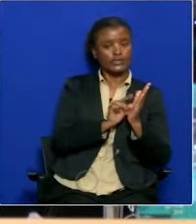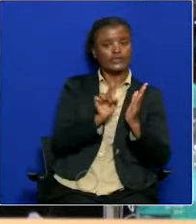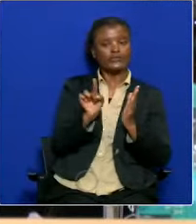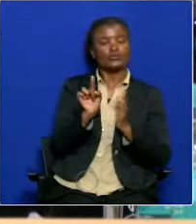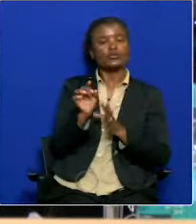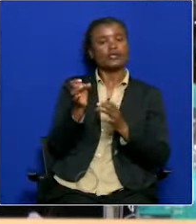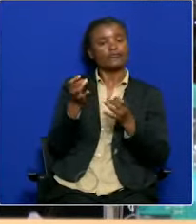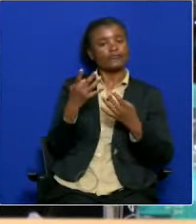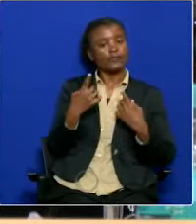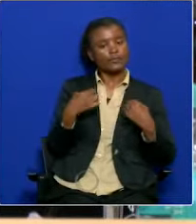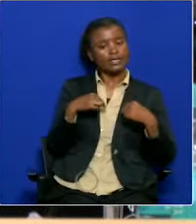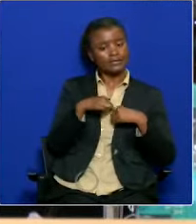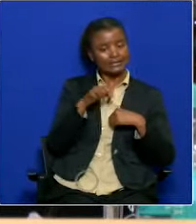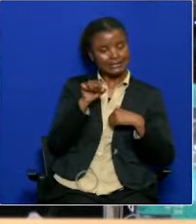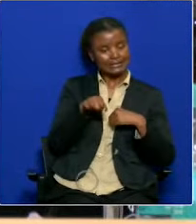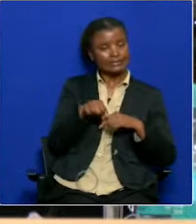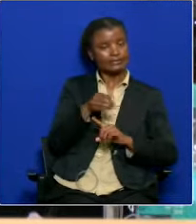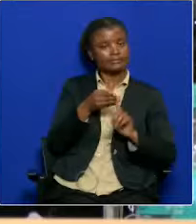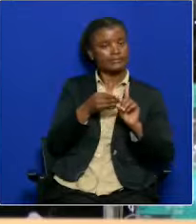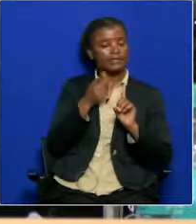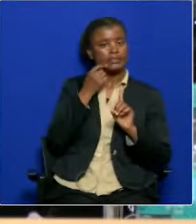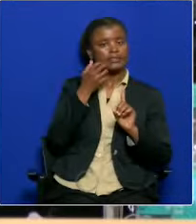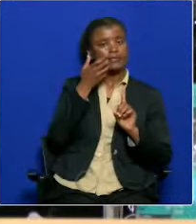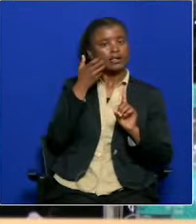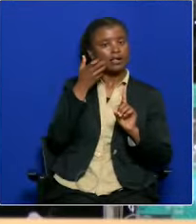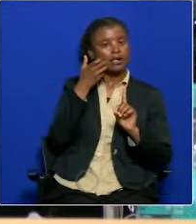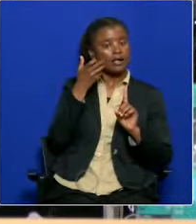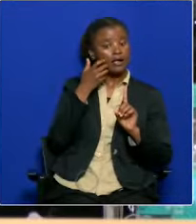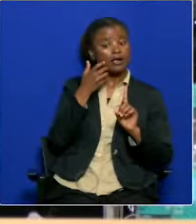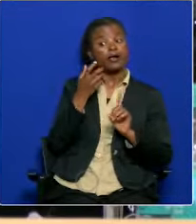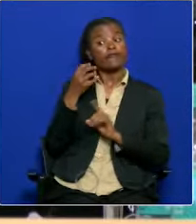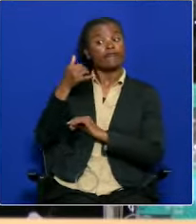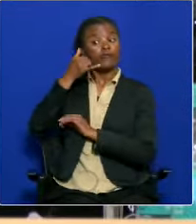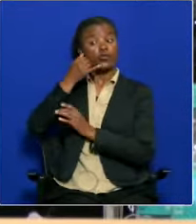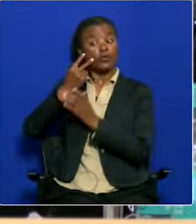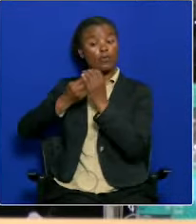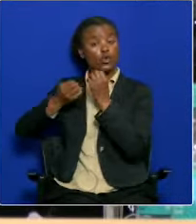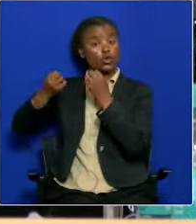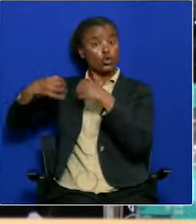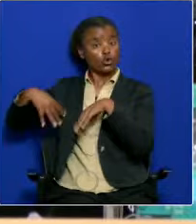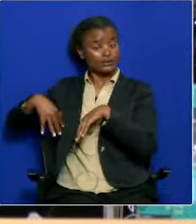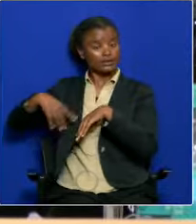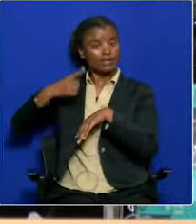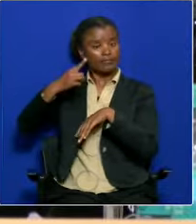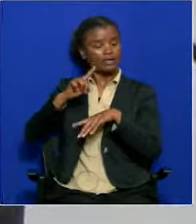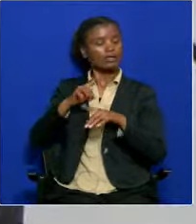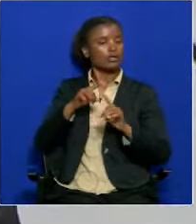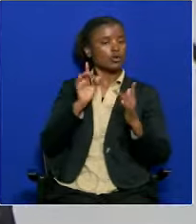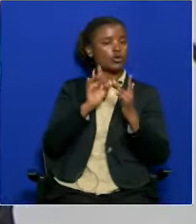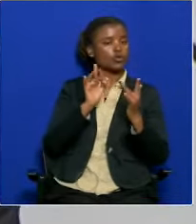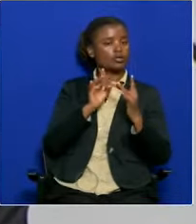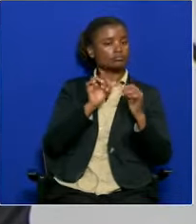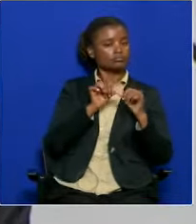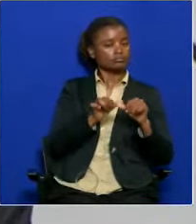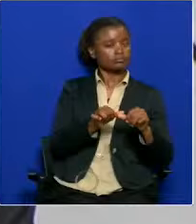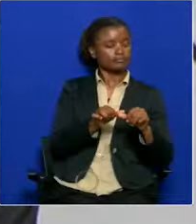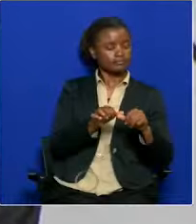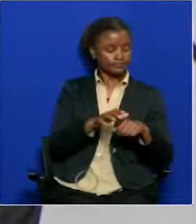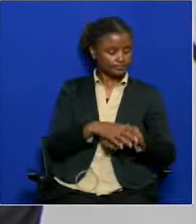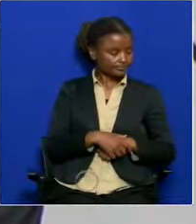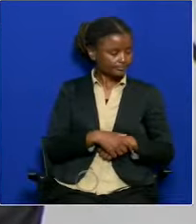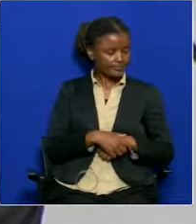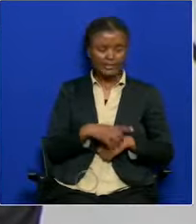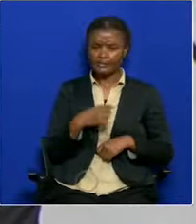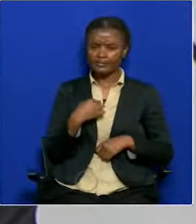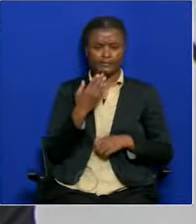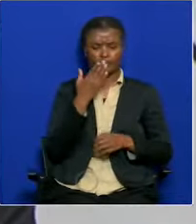Mr. Matlala after both phones were operational. I'm not sure how it remains. I still need